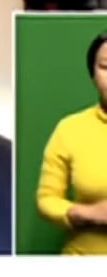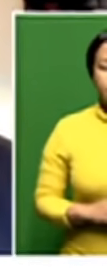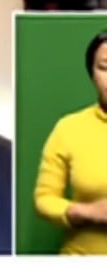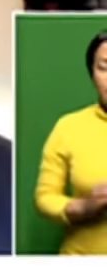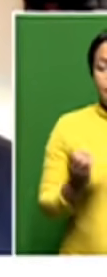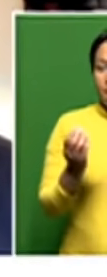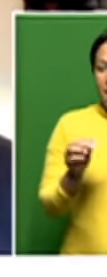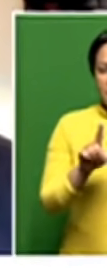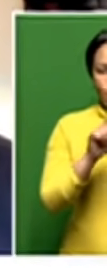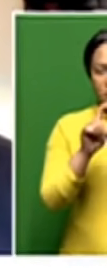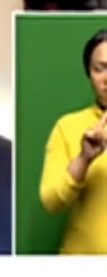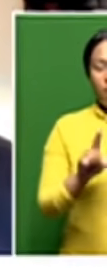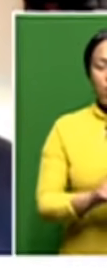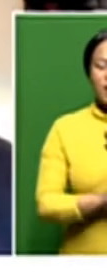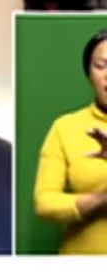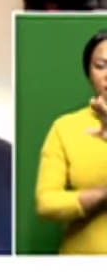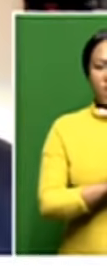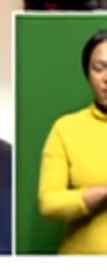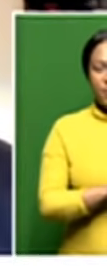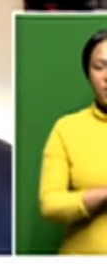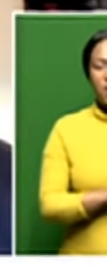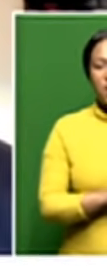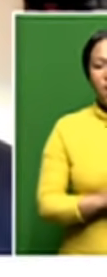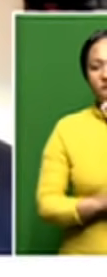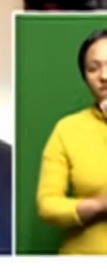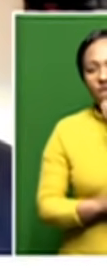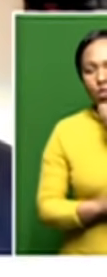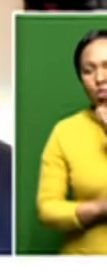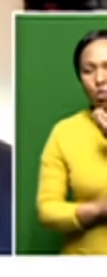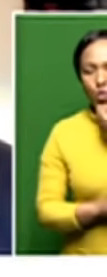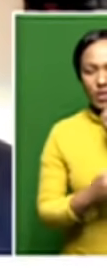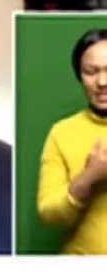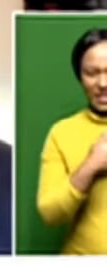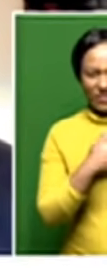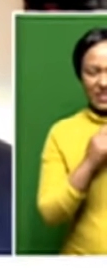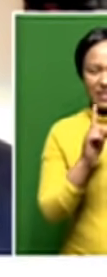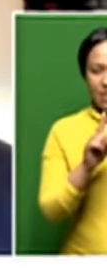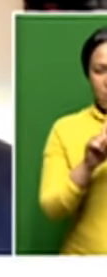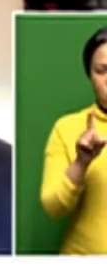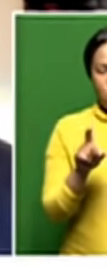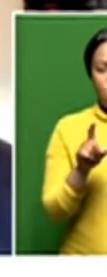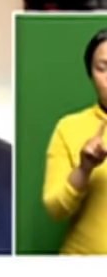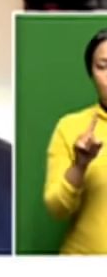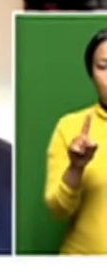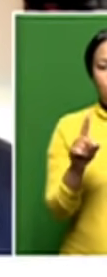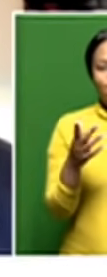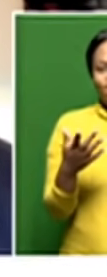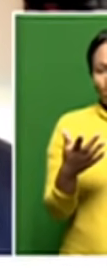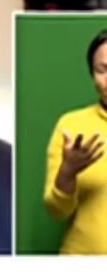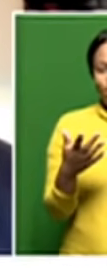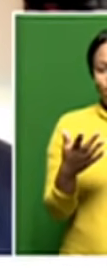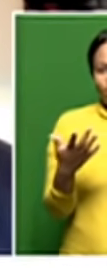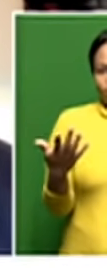rightly so, from South Africans about food safety and issues that surround that, because we'd be none the wiser. We really would be. I